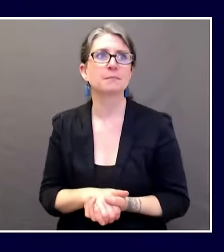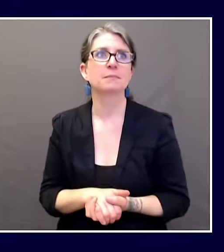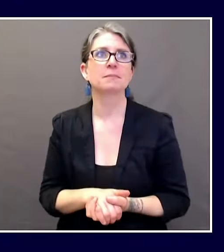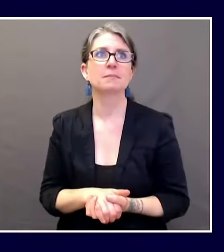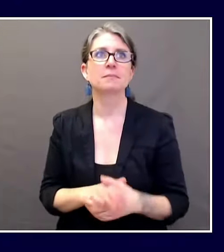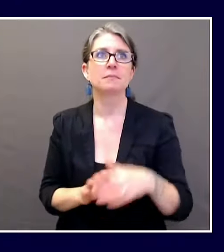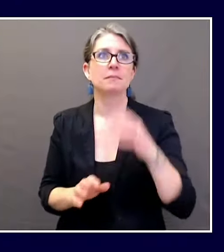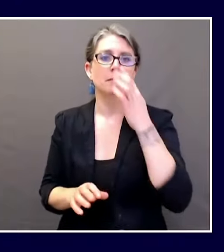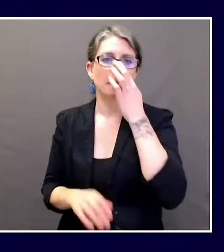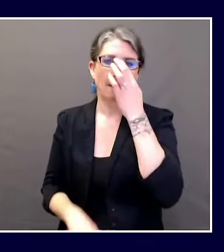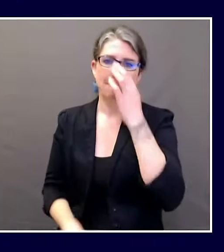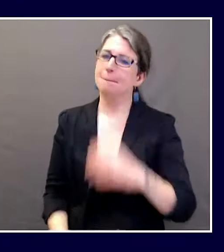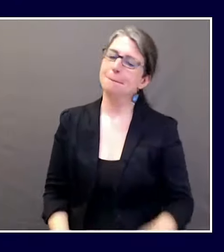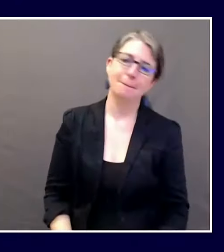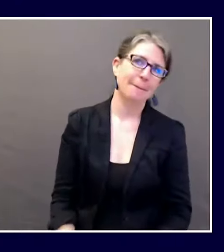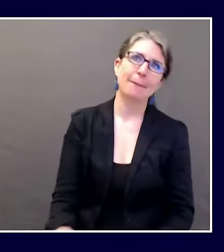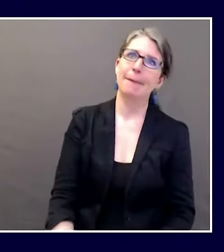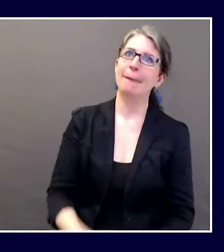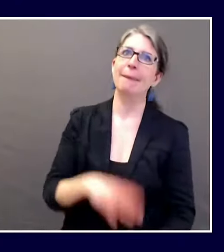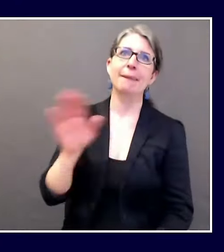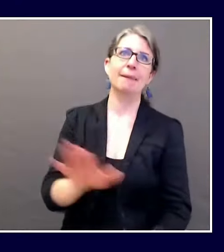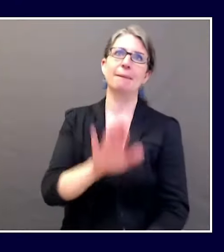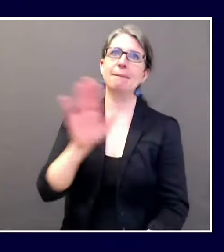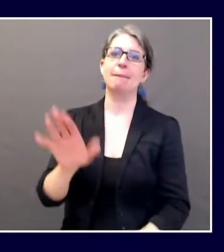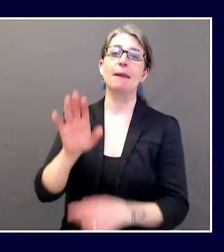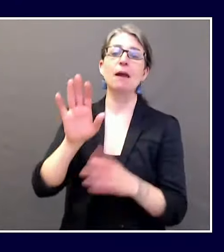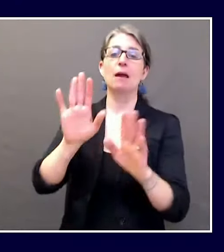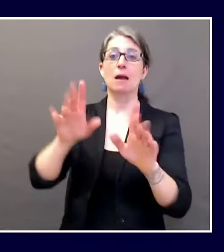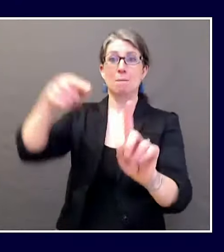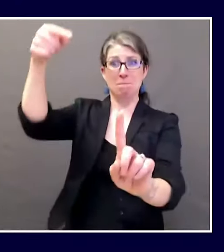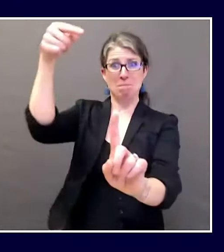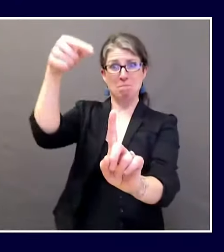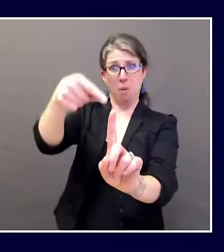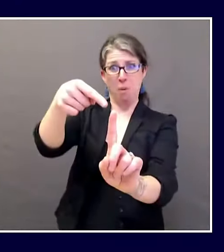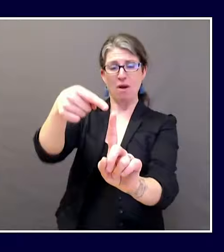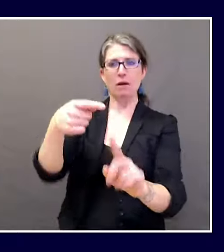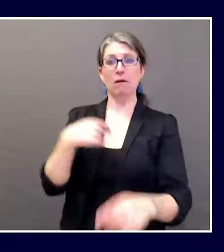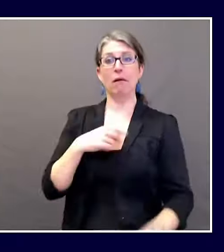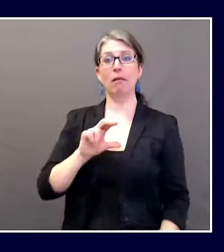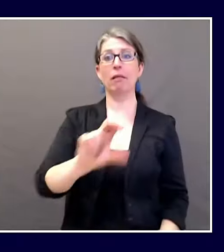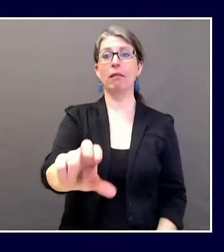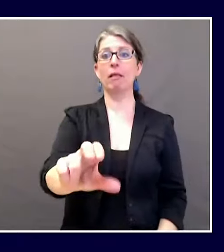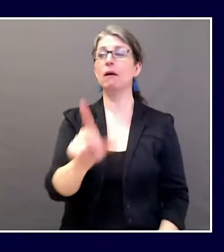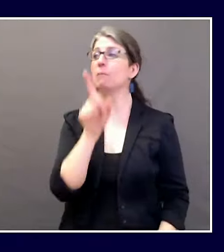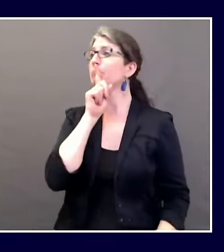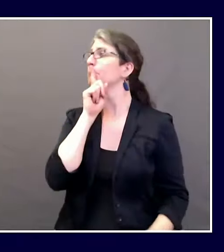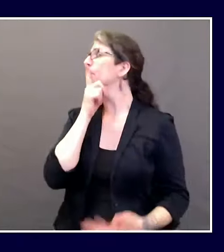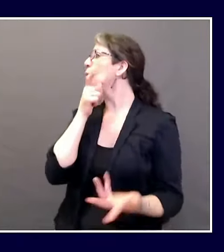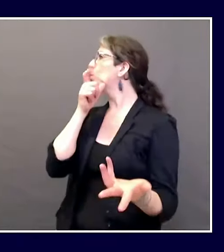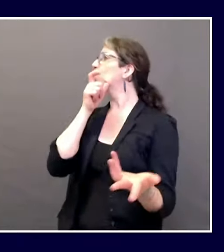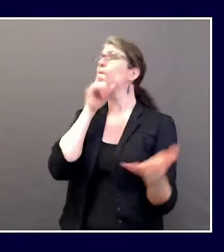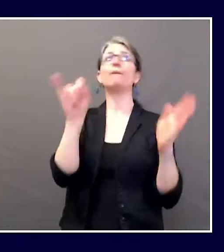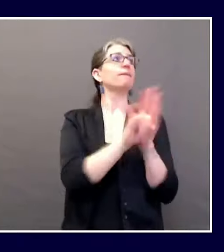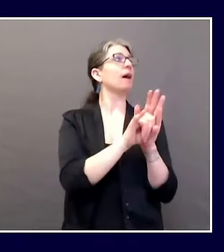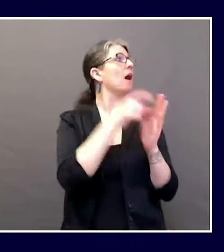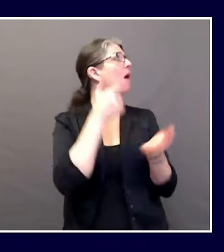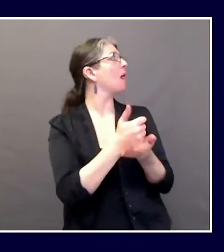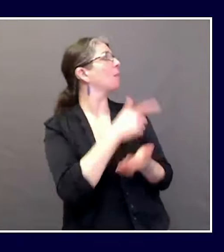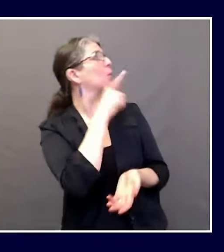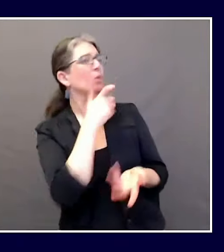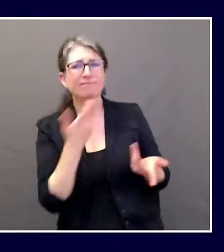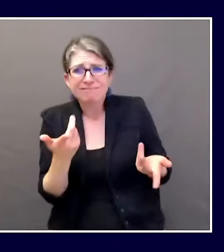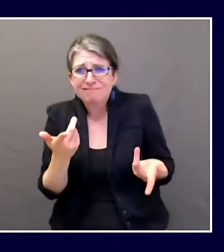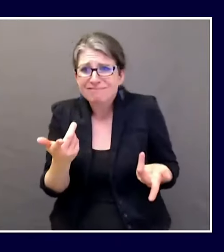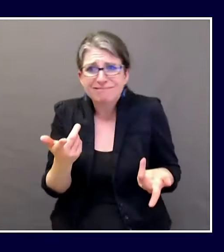mission. I want to have a schedule in place. I want to know how many people they're going to vaccinate, on what days of the week, with what type